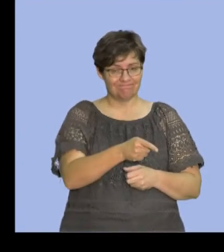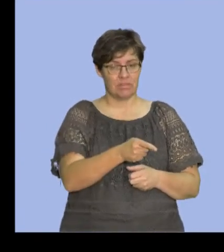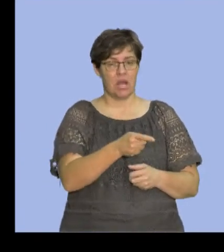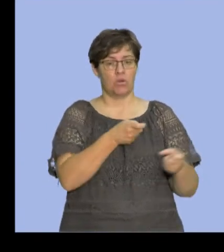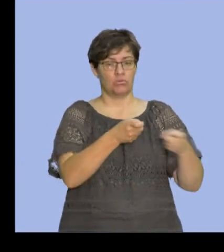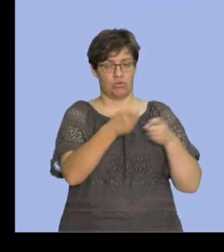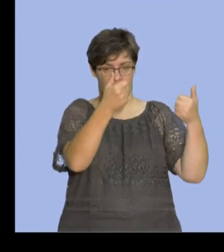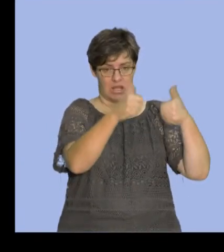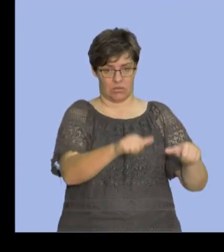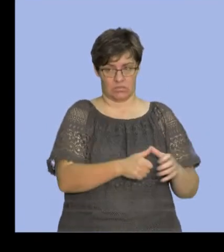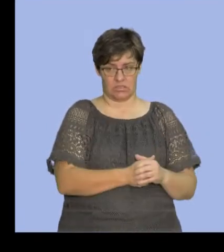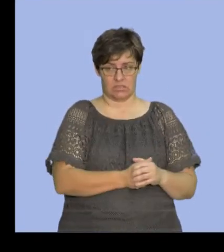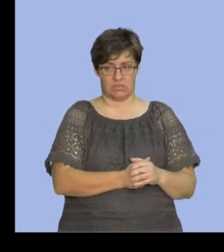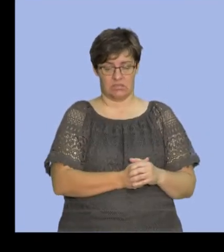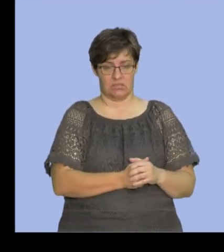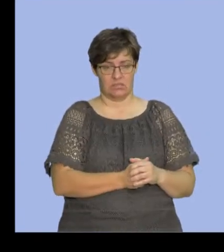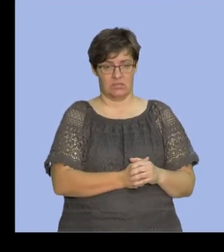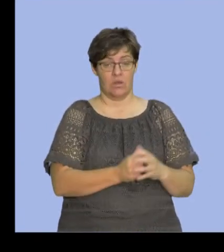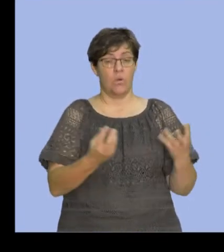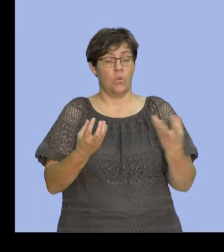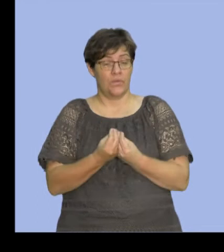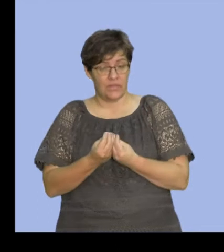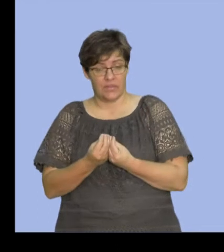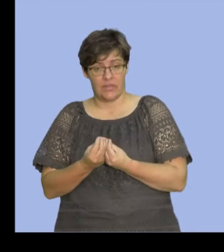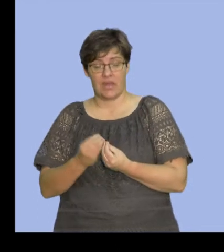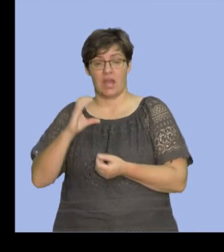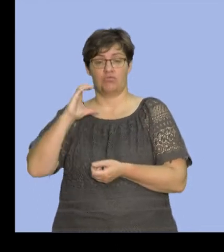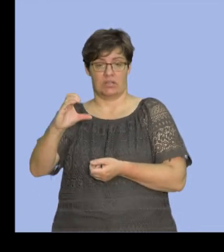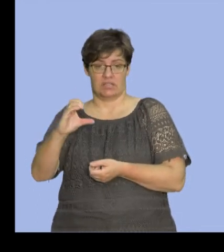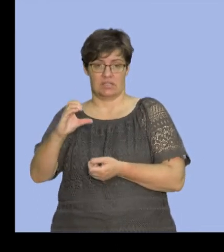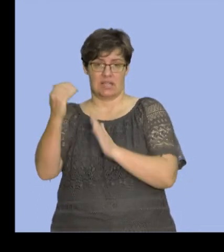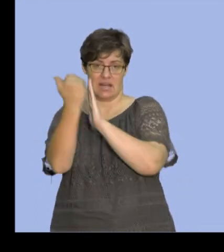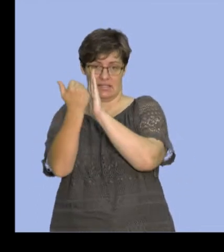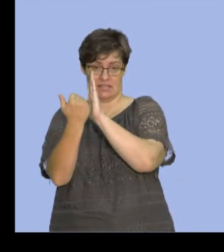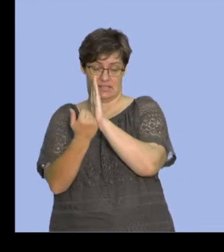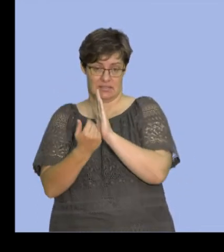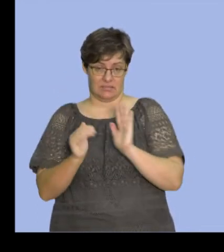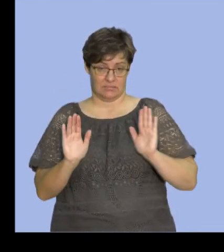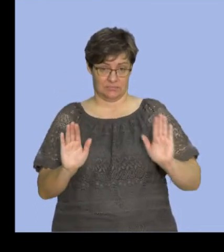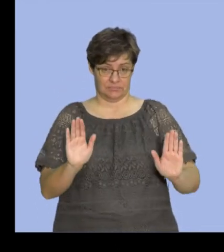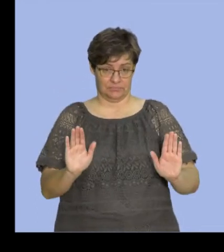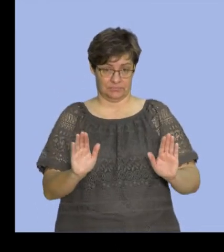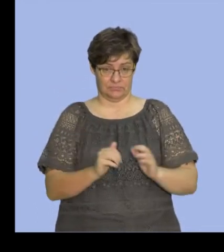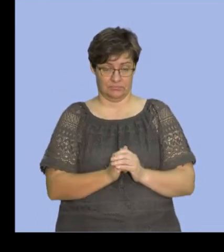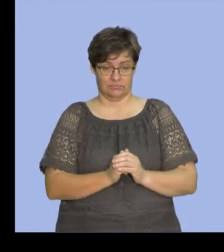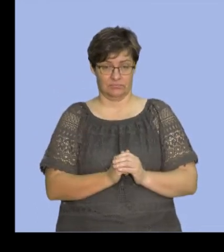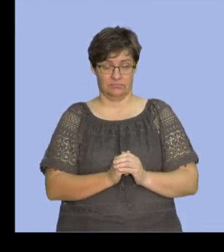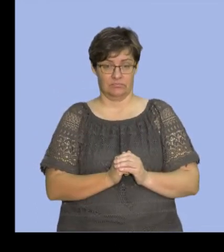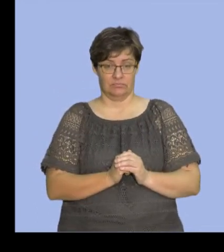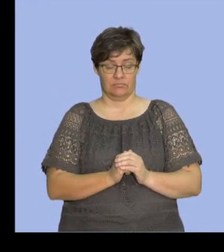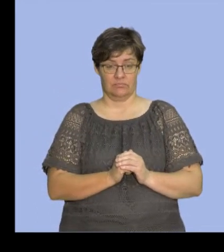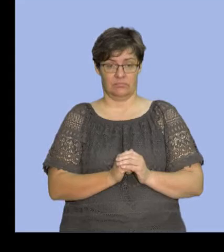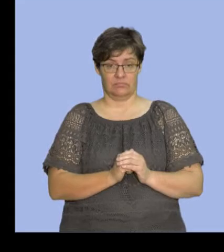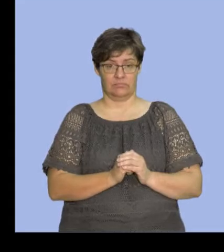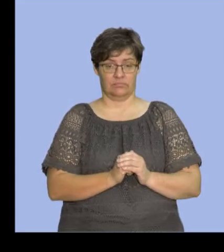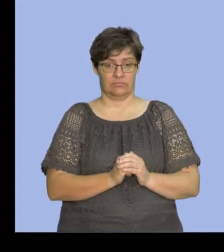account, here we go, with the creditors list. Right. And the